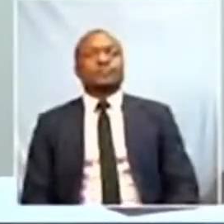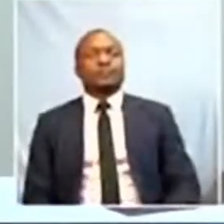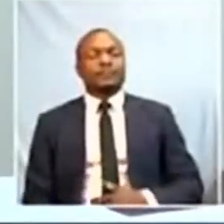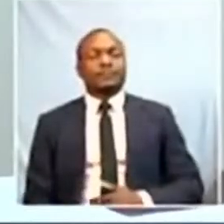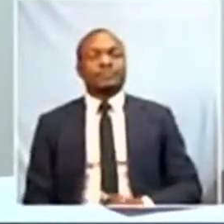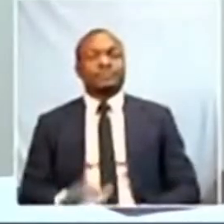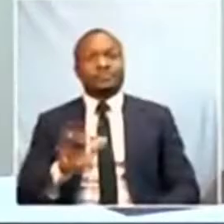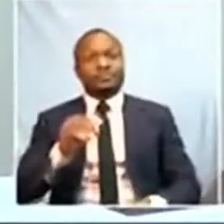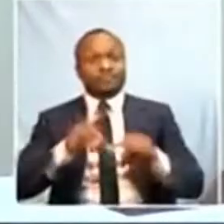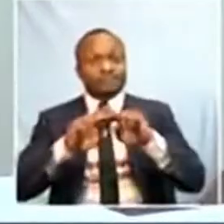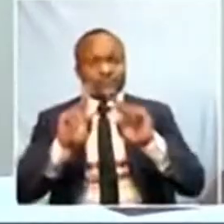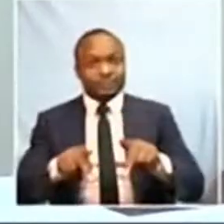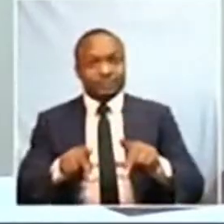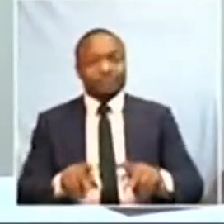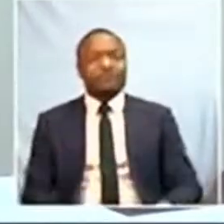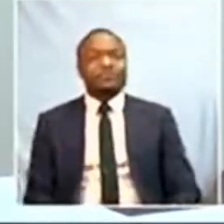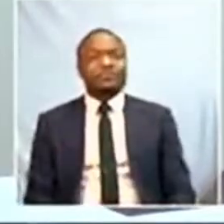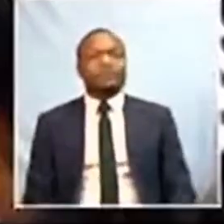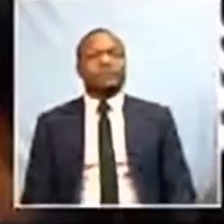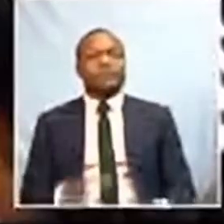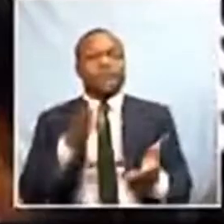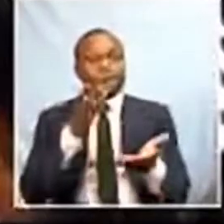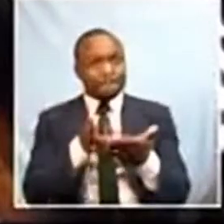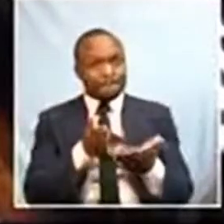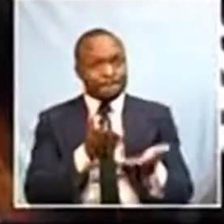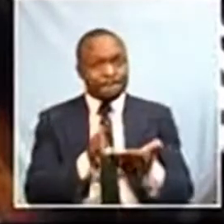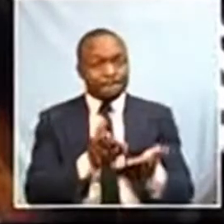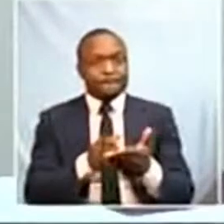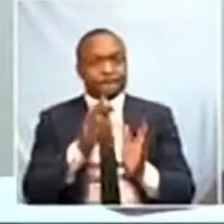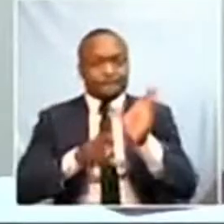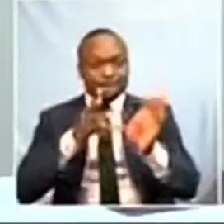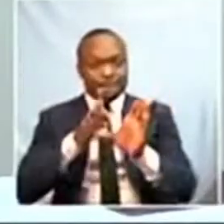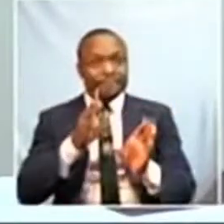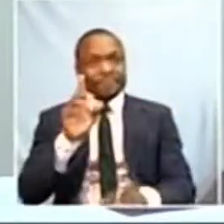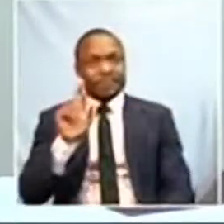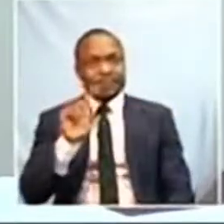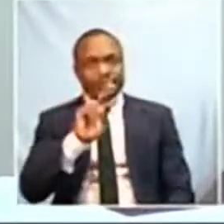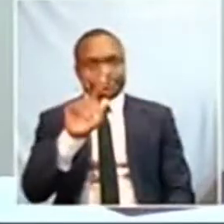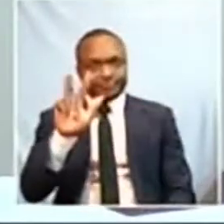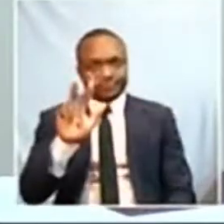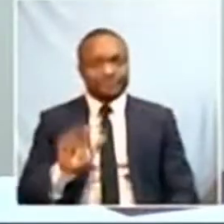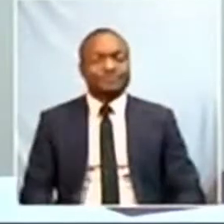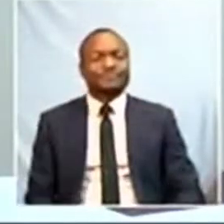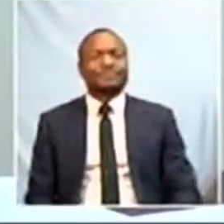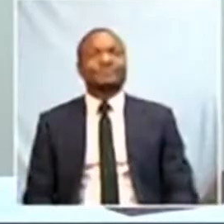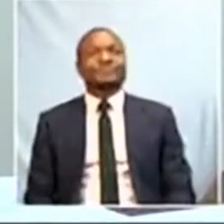Yes, Chair. And this was in May 2023.